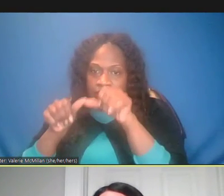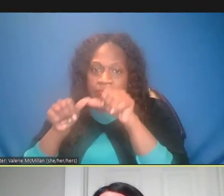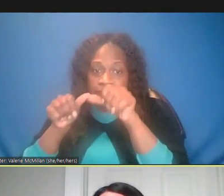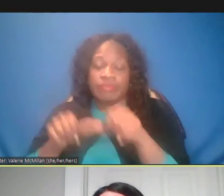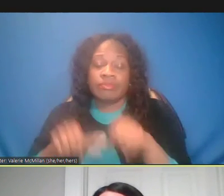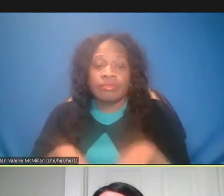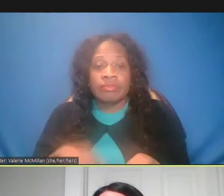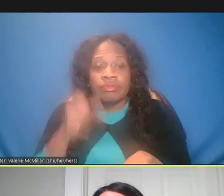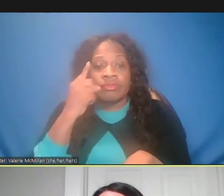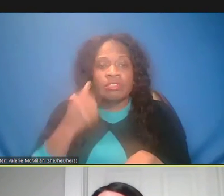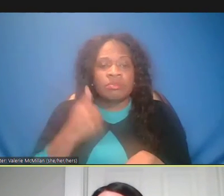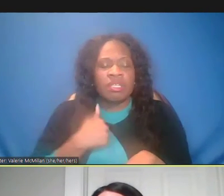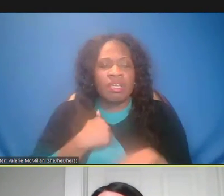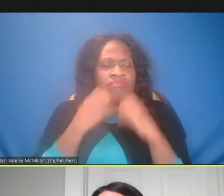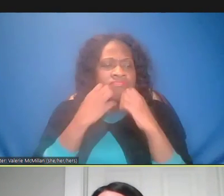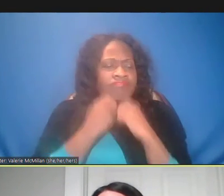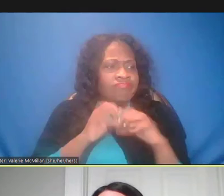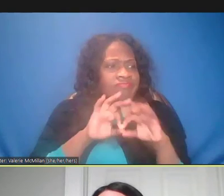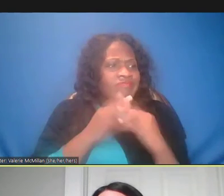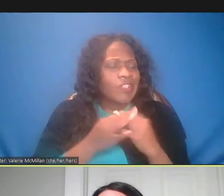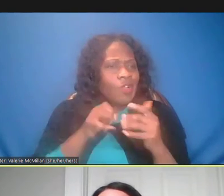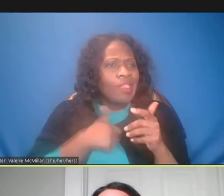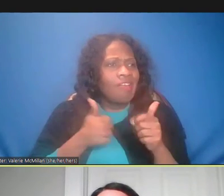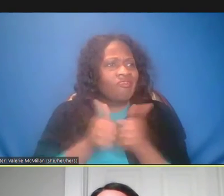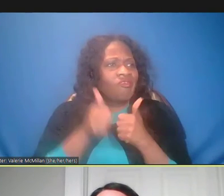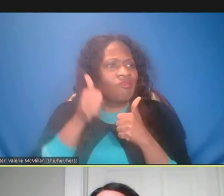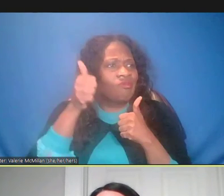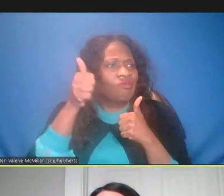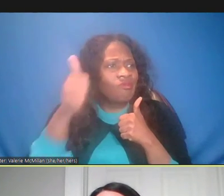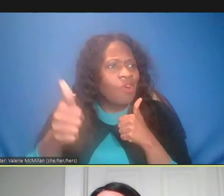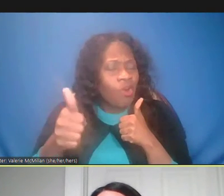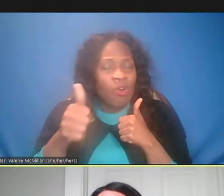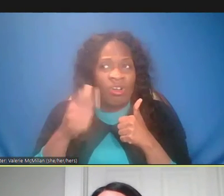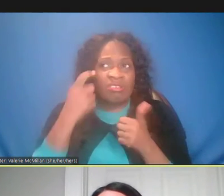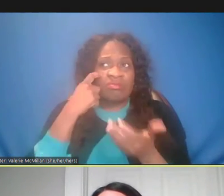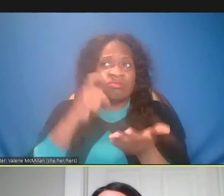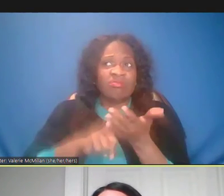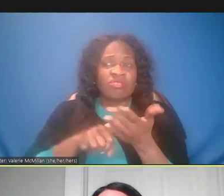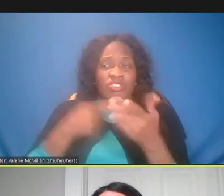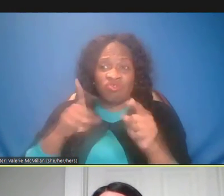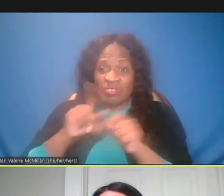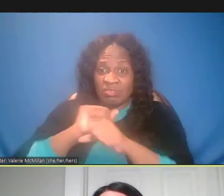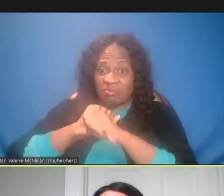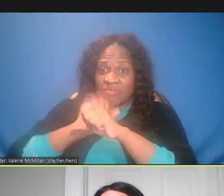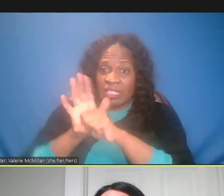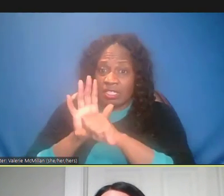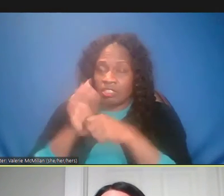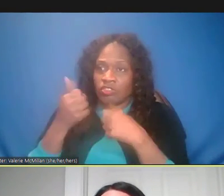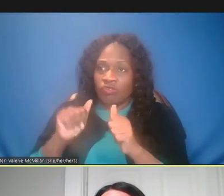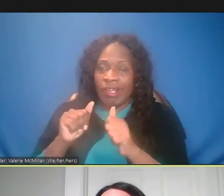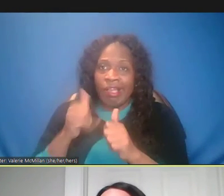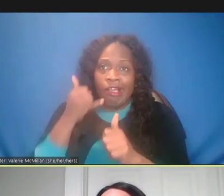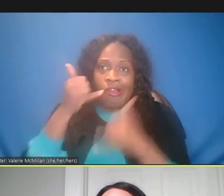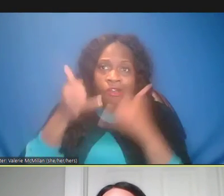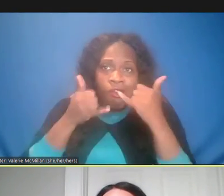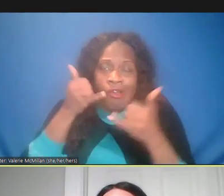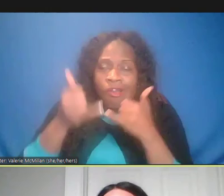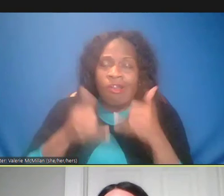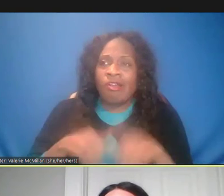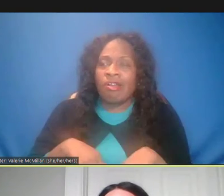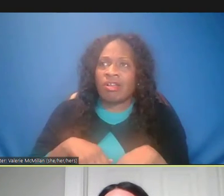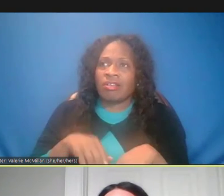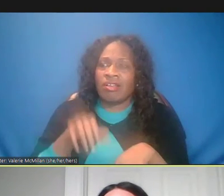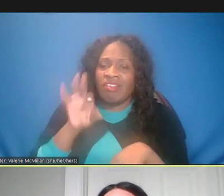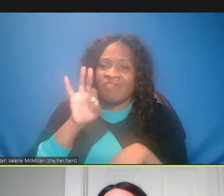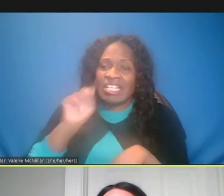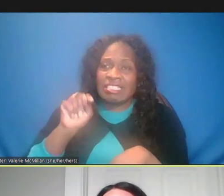You may have loved ones that live far away from you, or you may have even noticed during the pandemic when trying to make phone calls and have FaceTimes